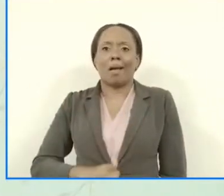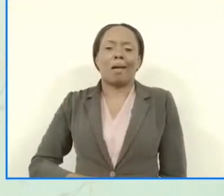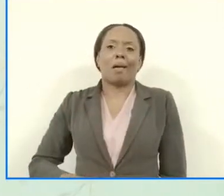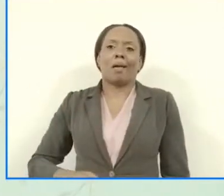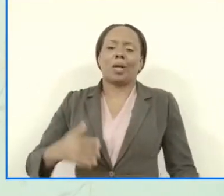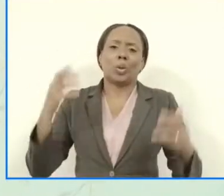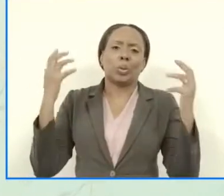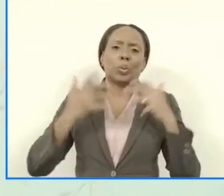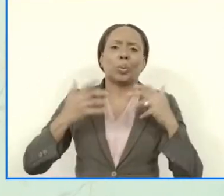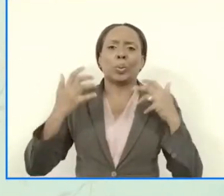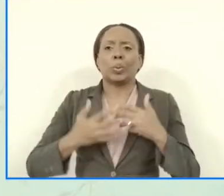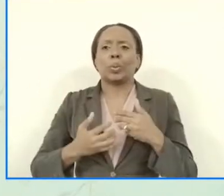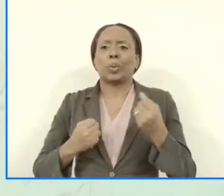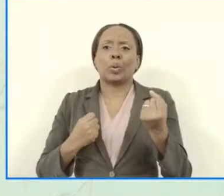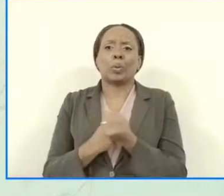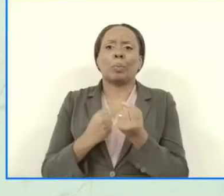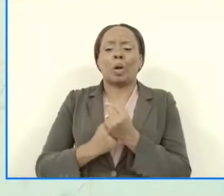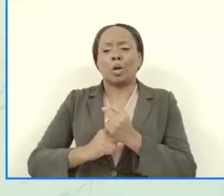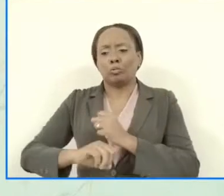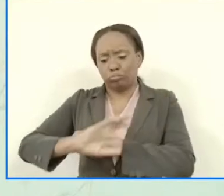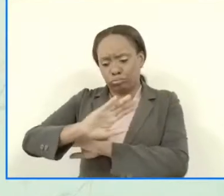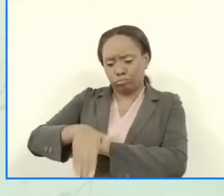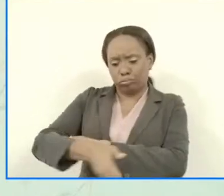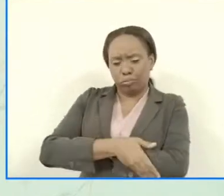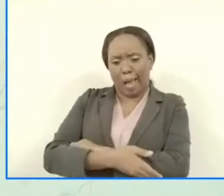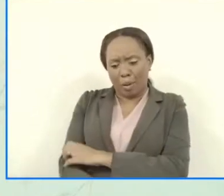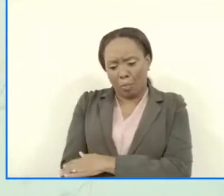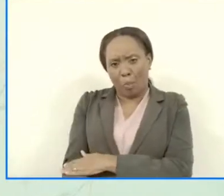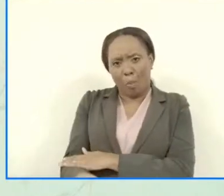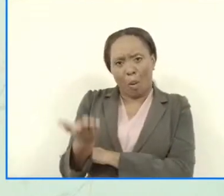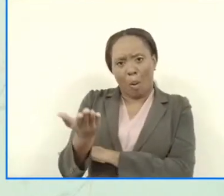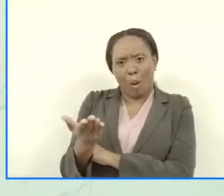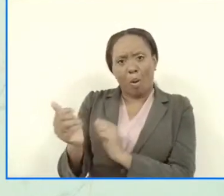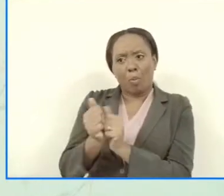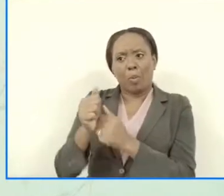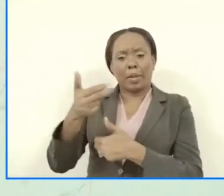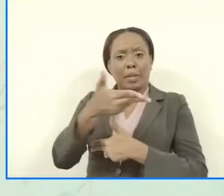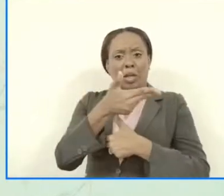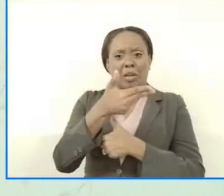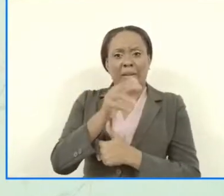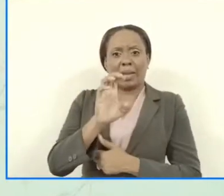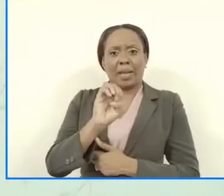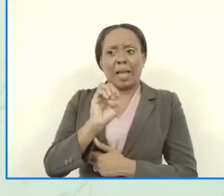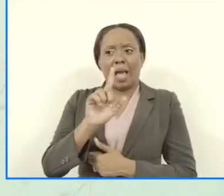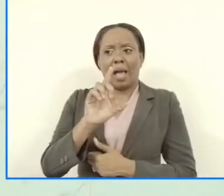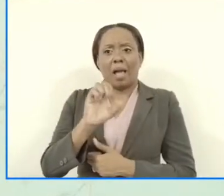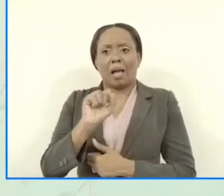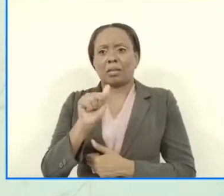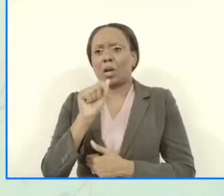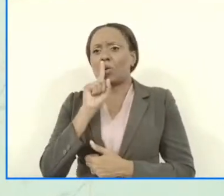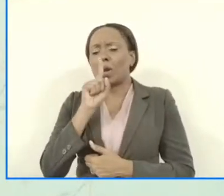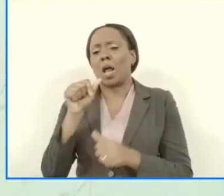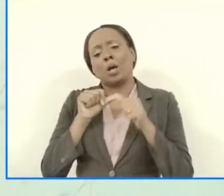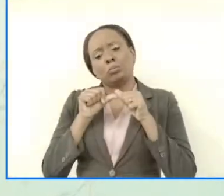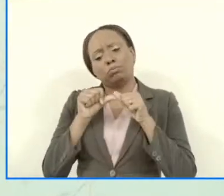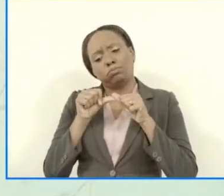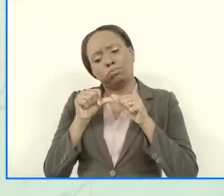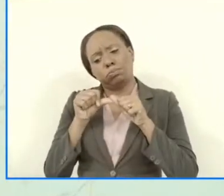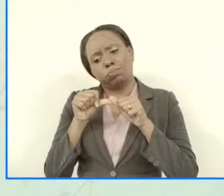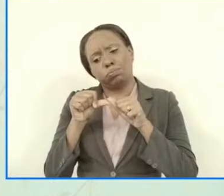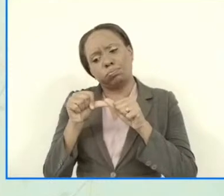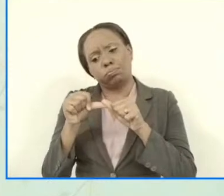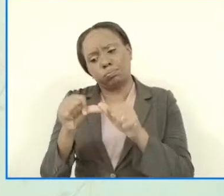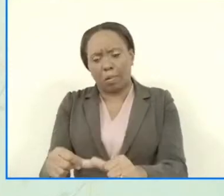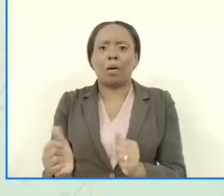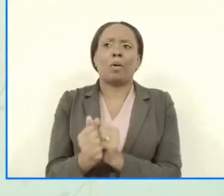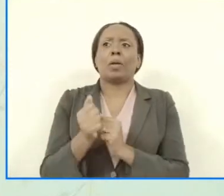who throughout the night prior to Elsa's arrival and even during the early morning period was really intense, who stuck in there and showed some acts of